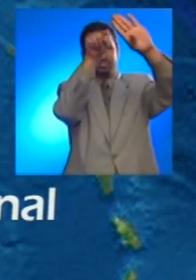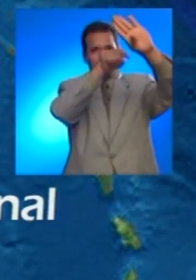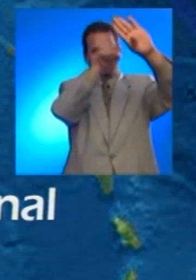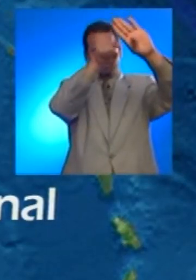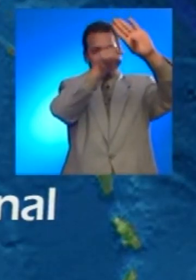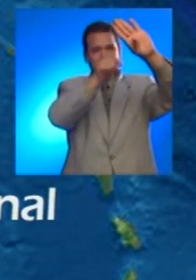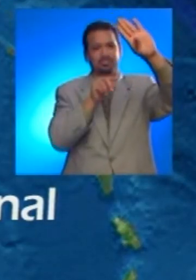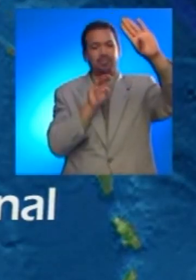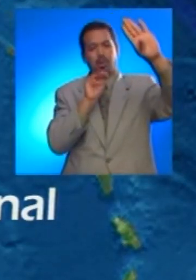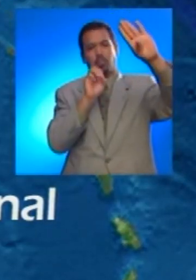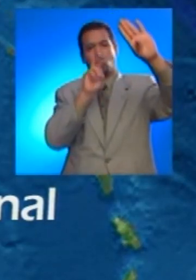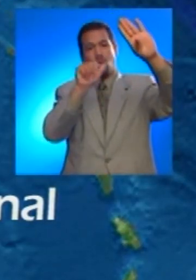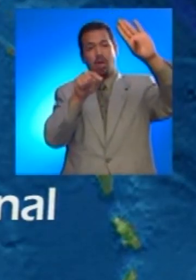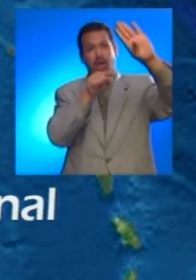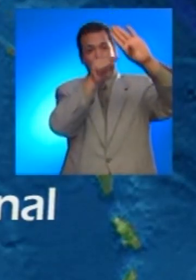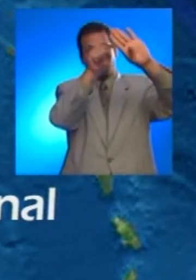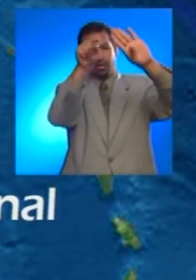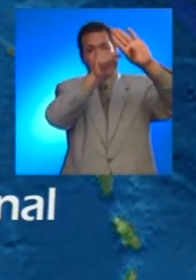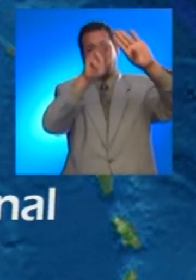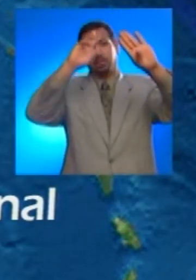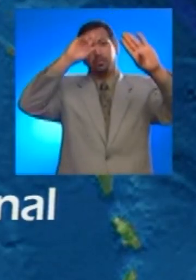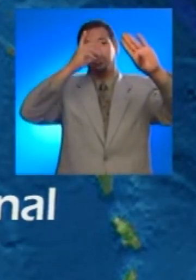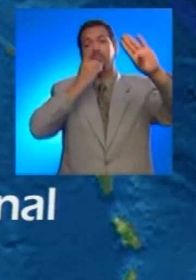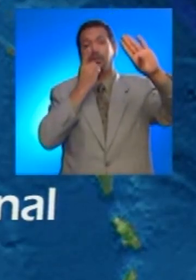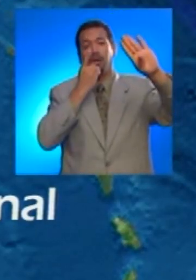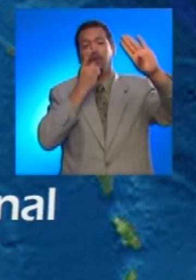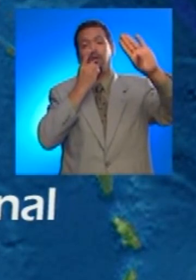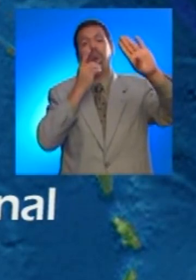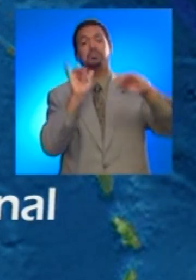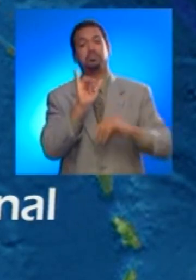from the Mona Passage into the Dominican Republic.